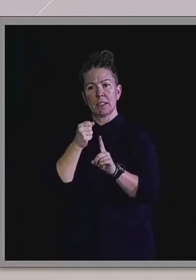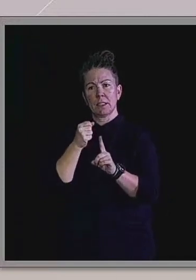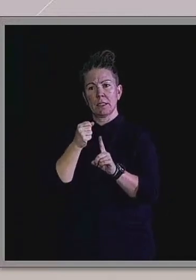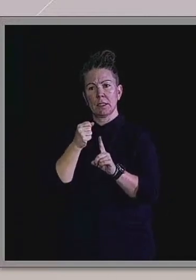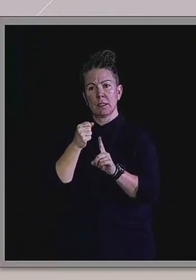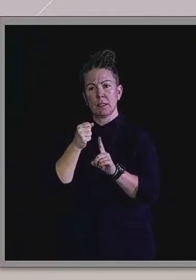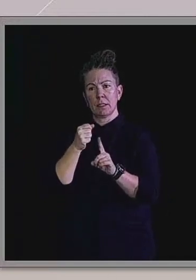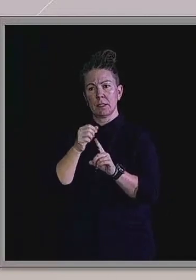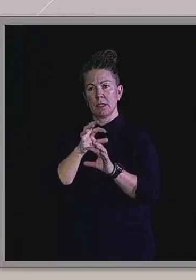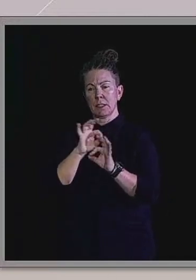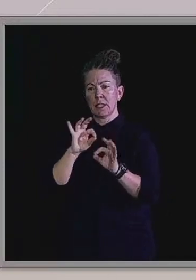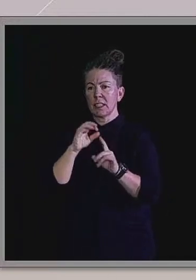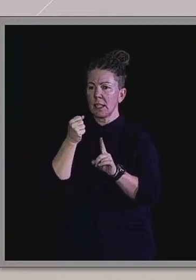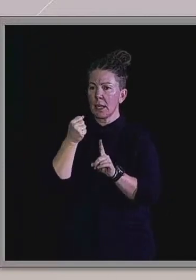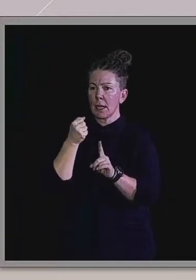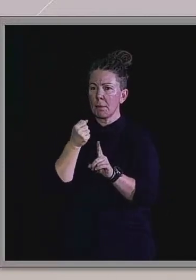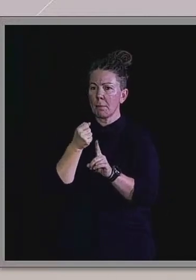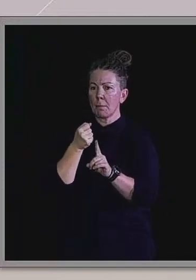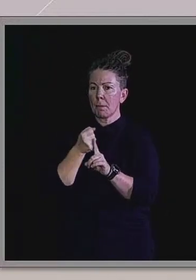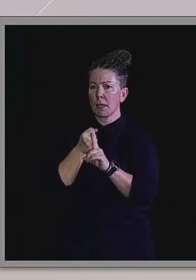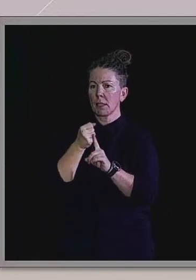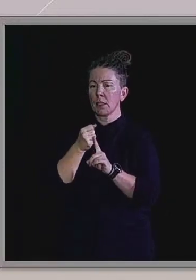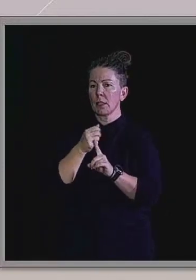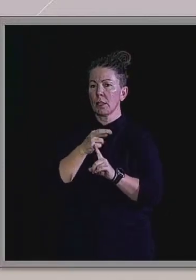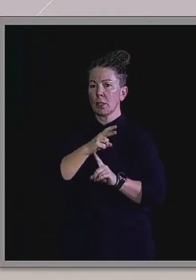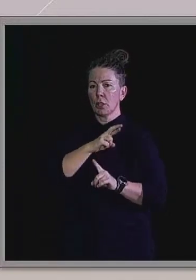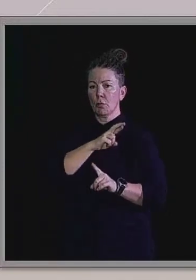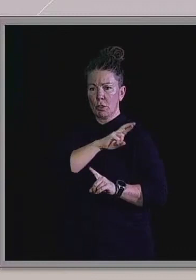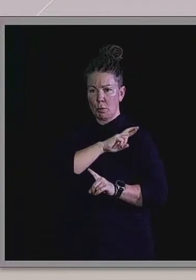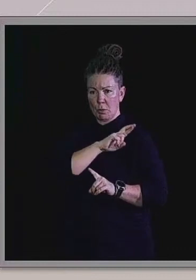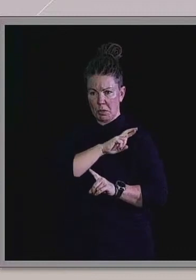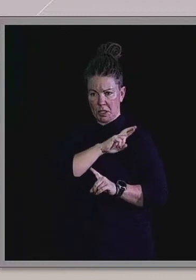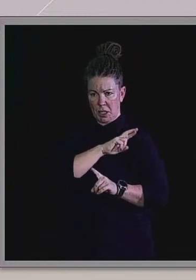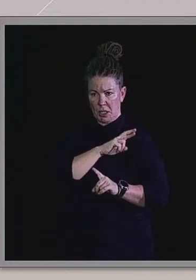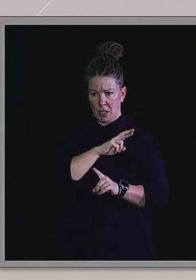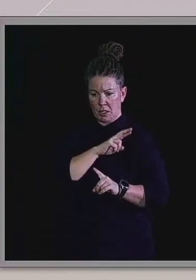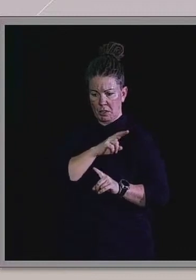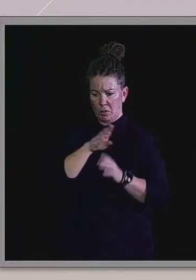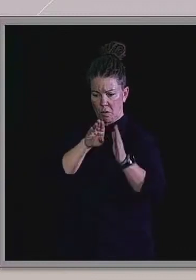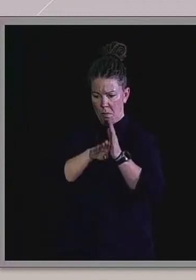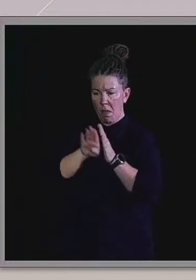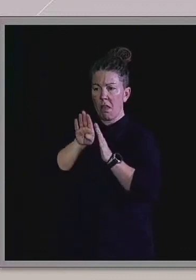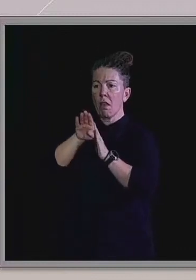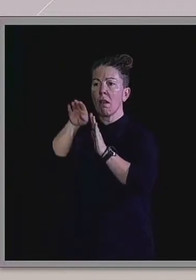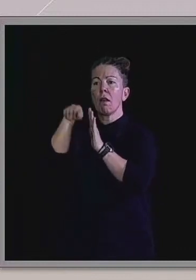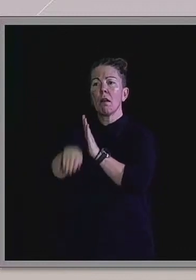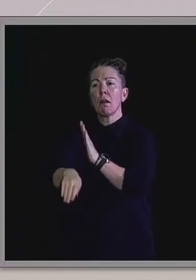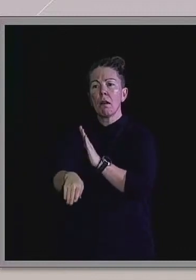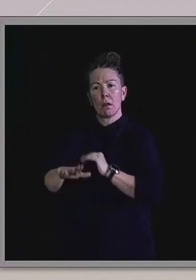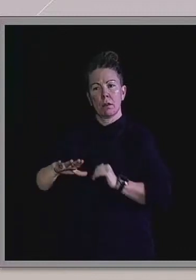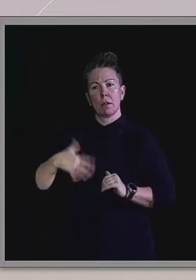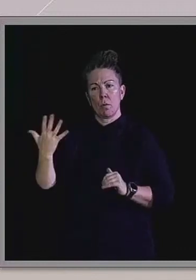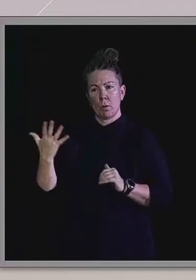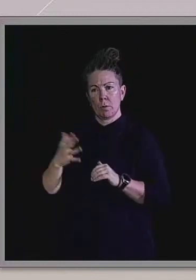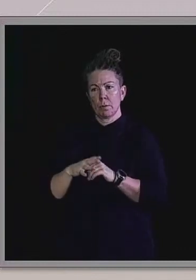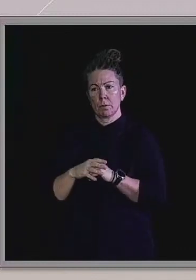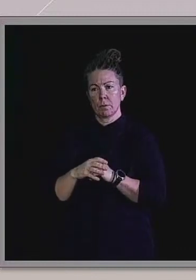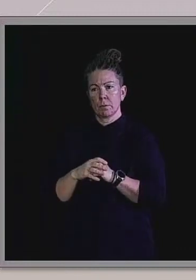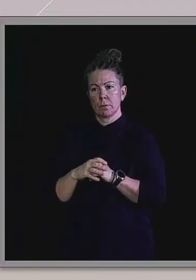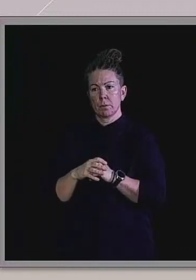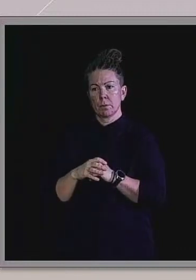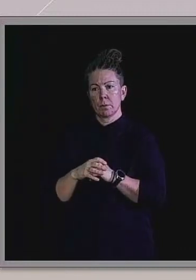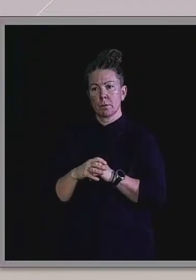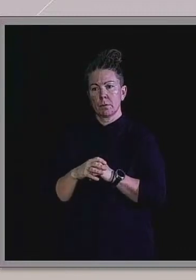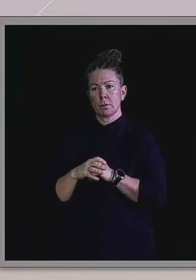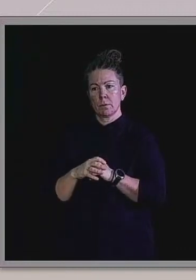who they are, and their obligation and responsibility then pass that on to the next generation. So the people, I think, in this story are the